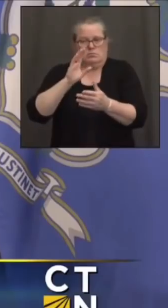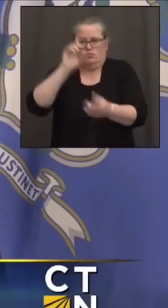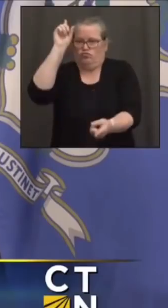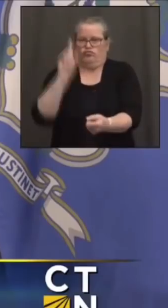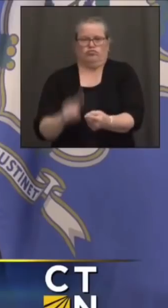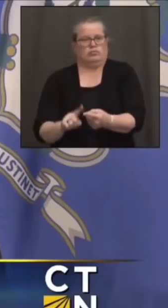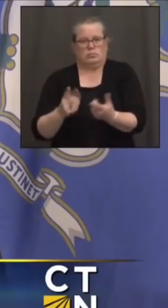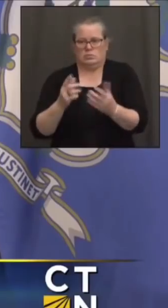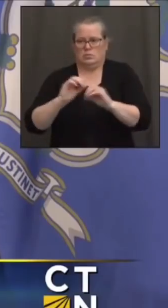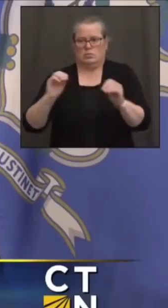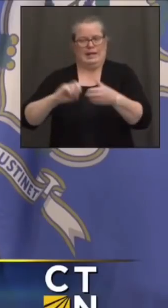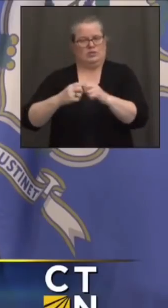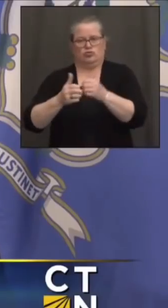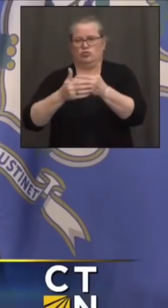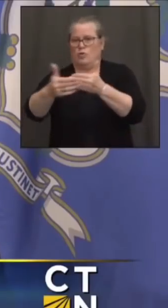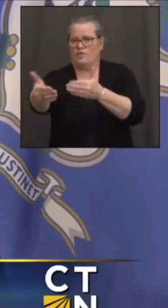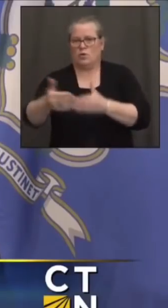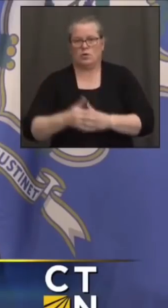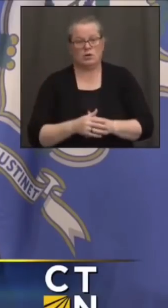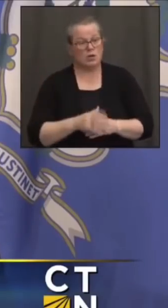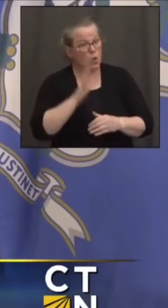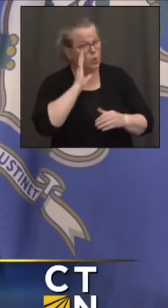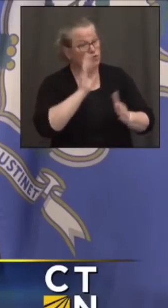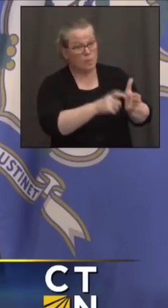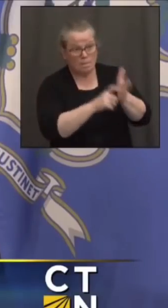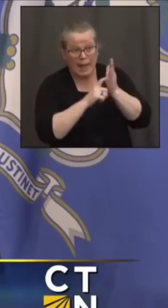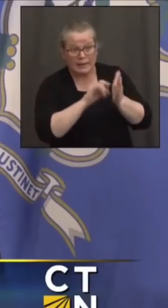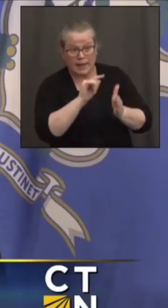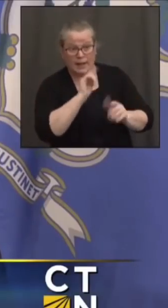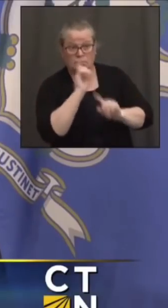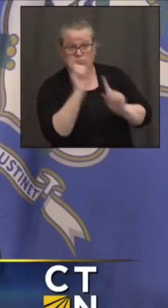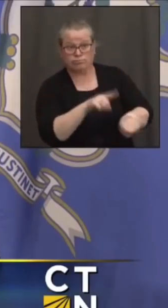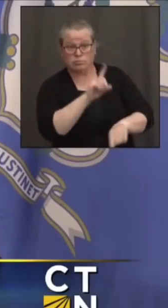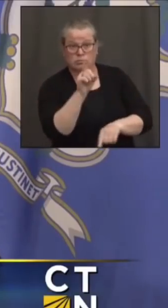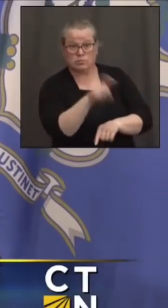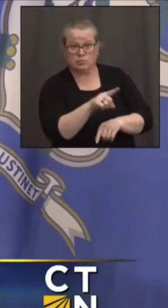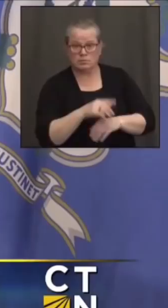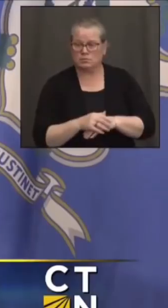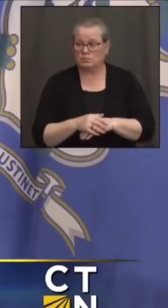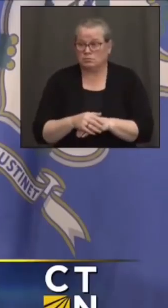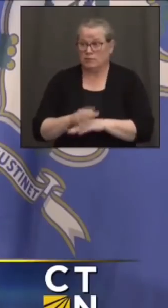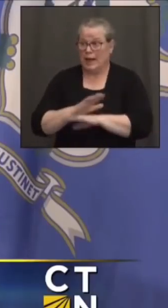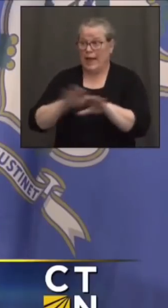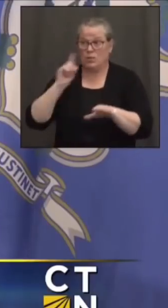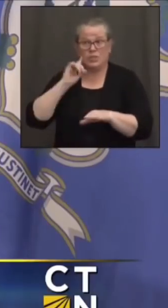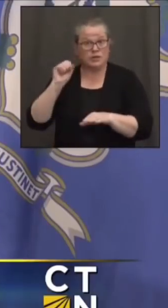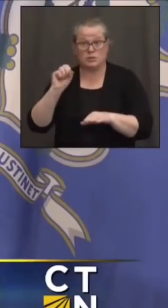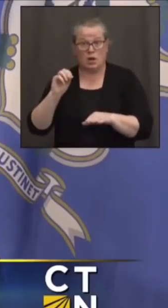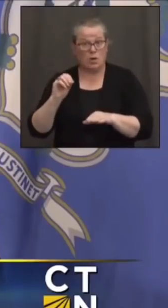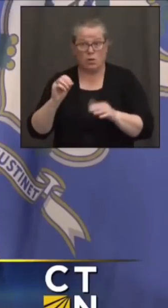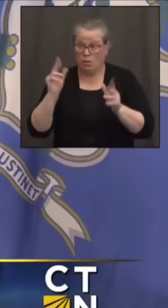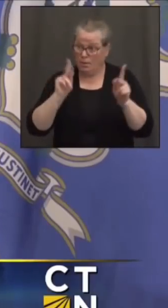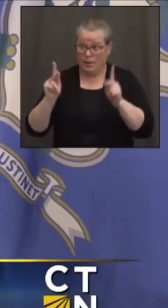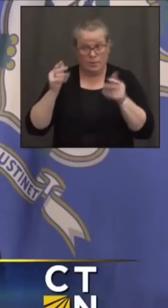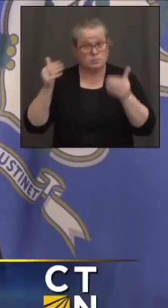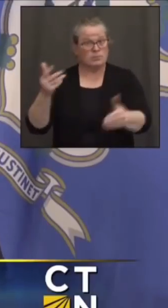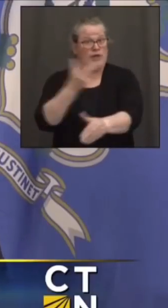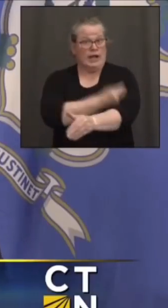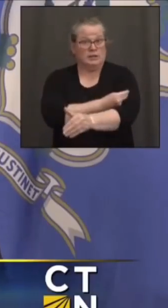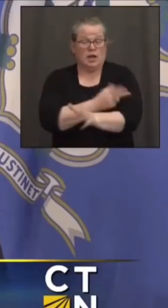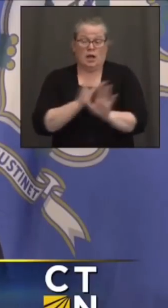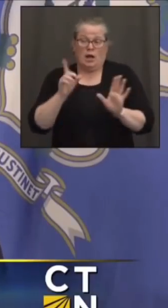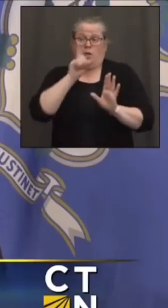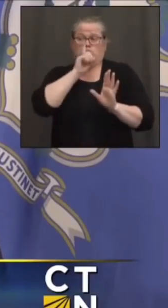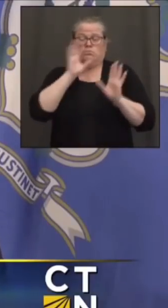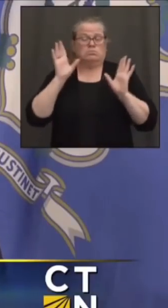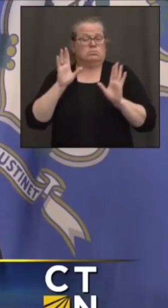forward. But would you mandate it? I don't think so, as long as people get vaccinated.